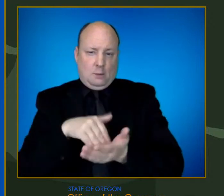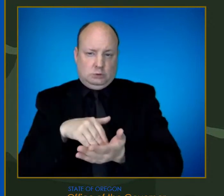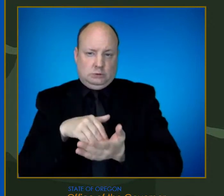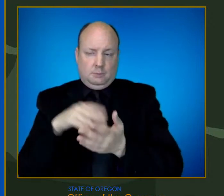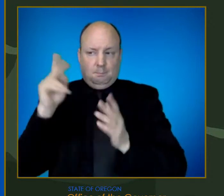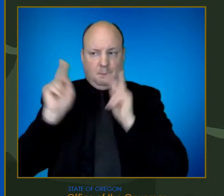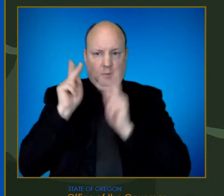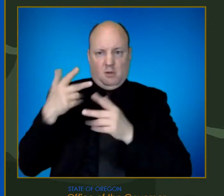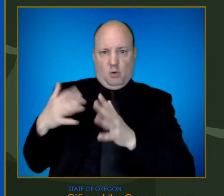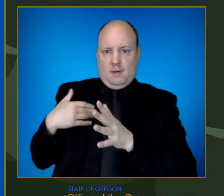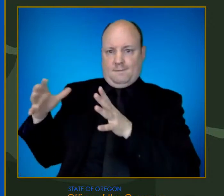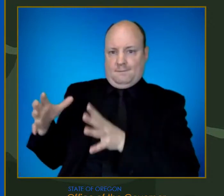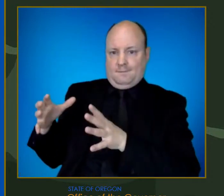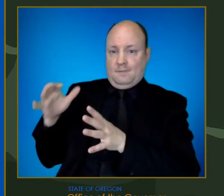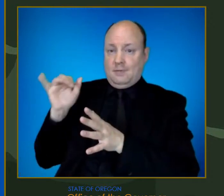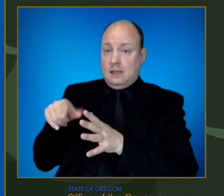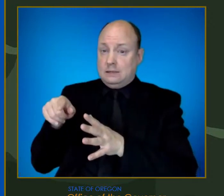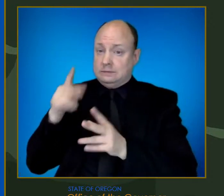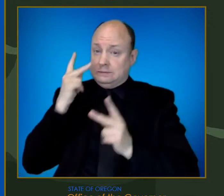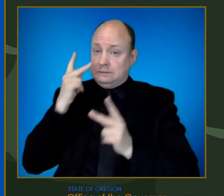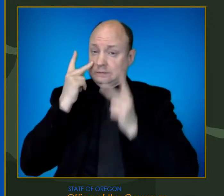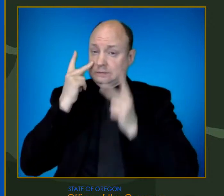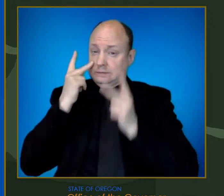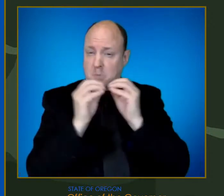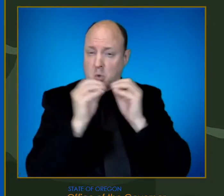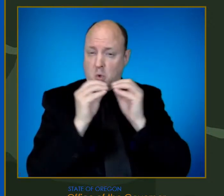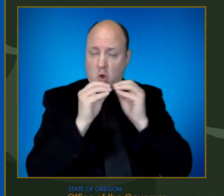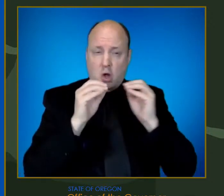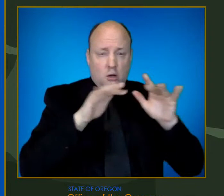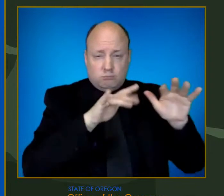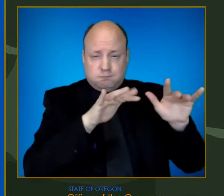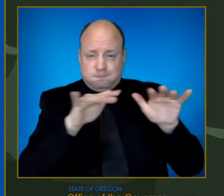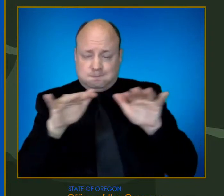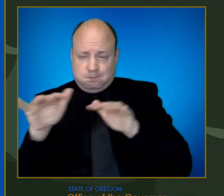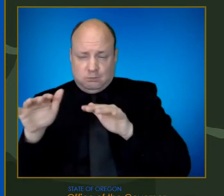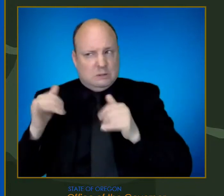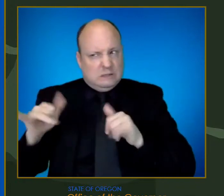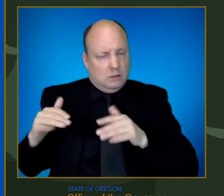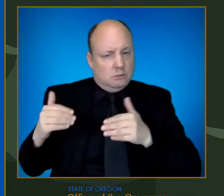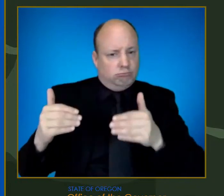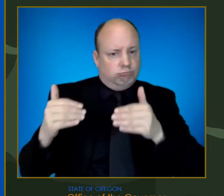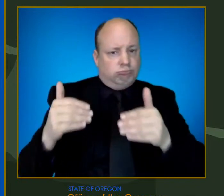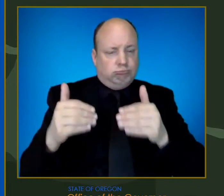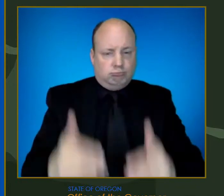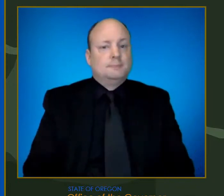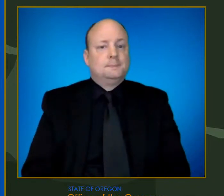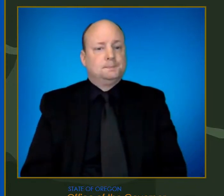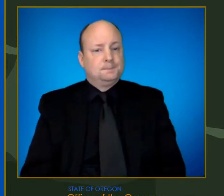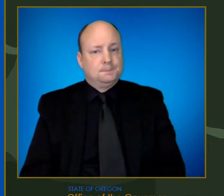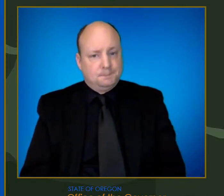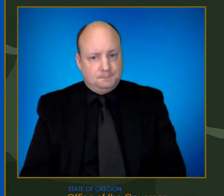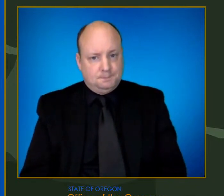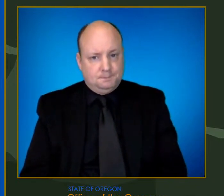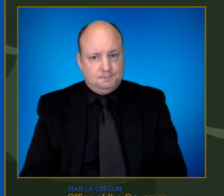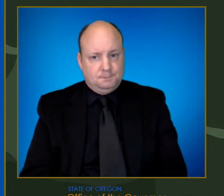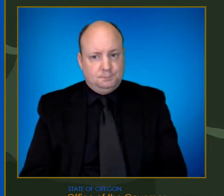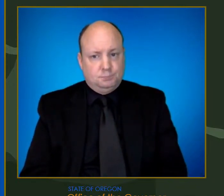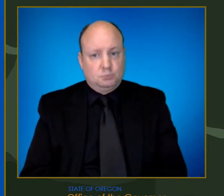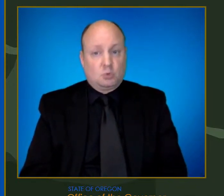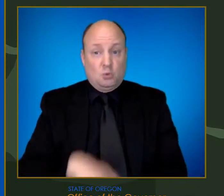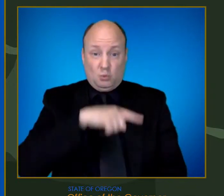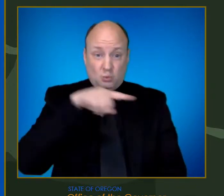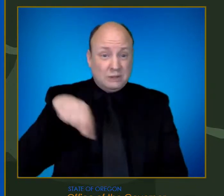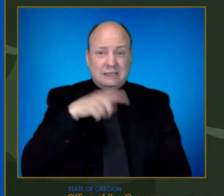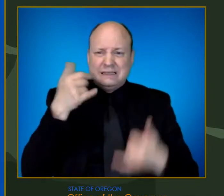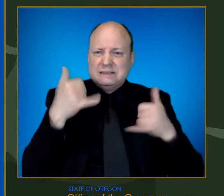vaccinated. The capacity of Oregon vaccination sites to immunize Oregonians continues to increase. As of yesterday,